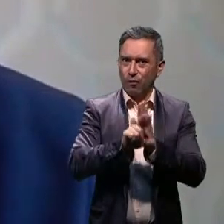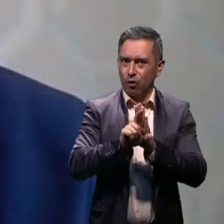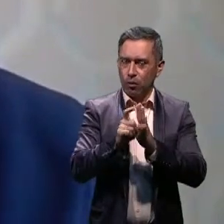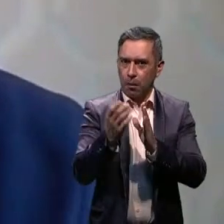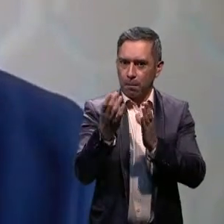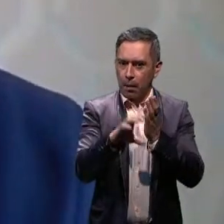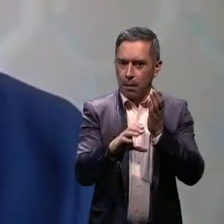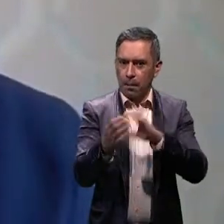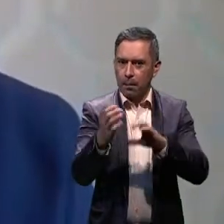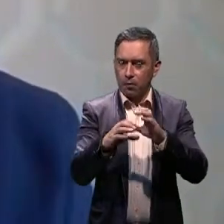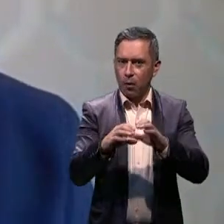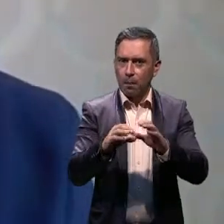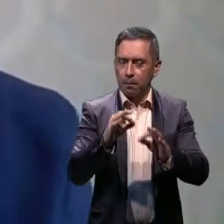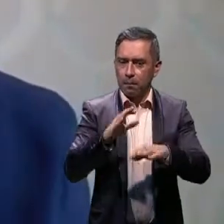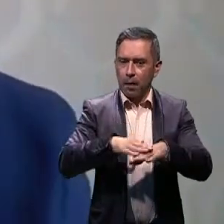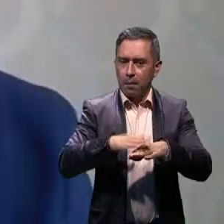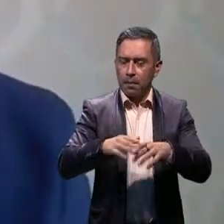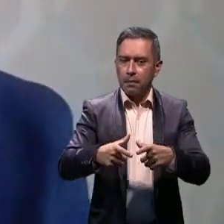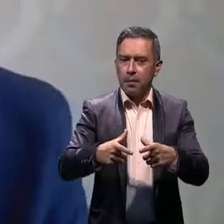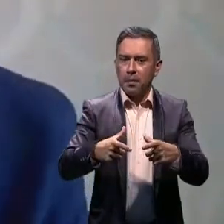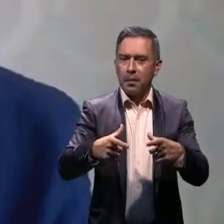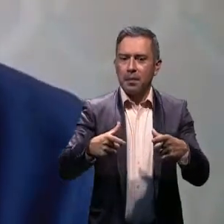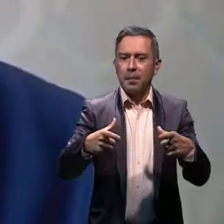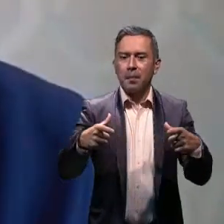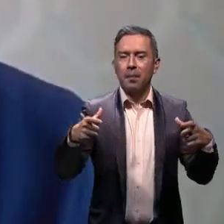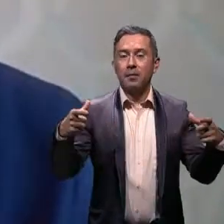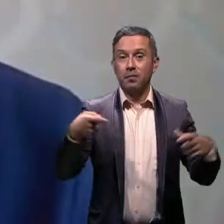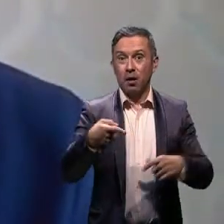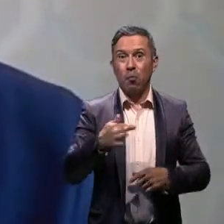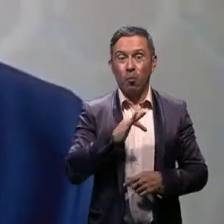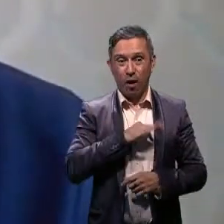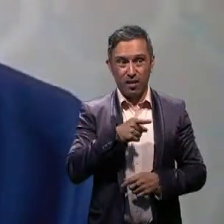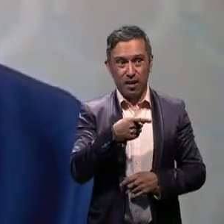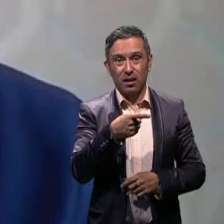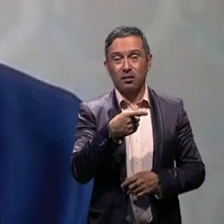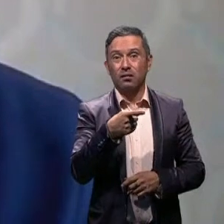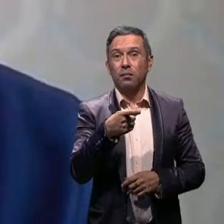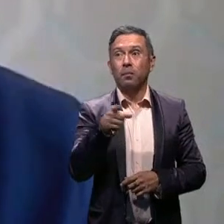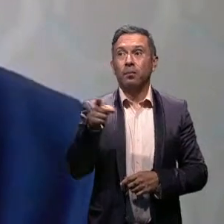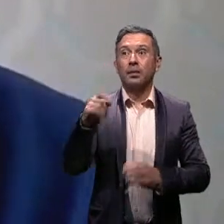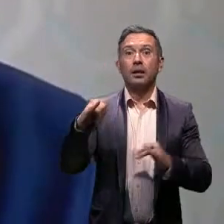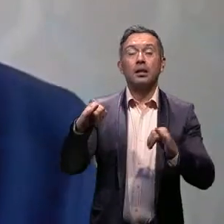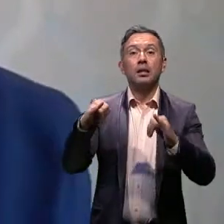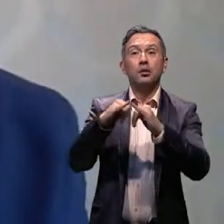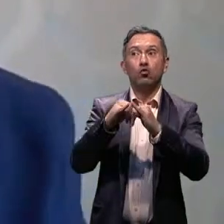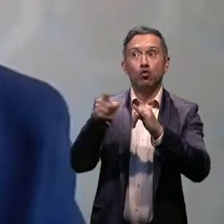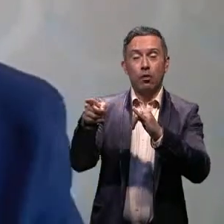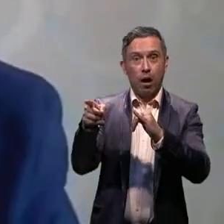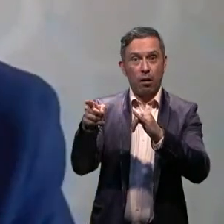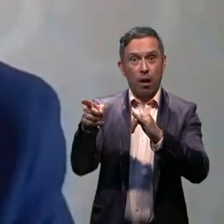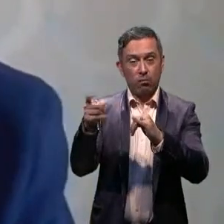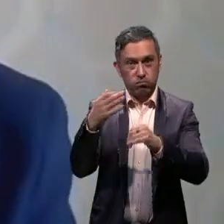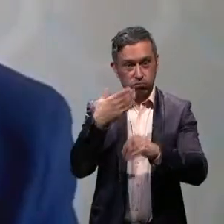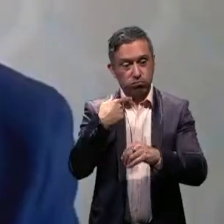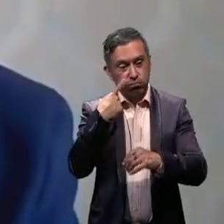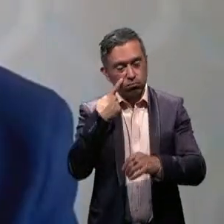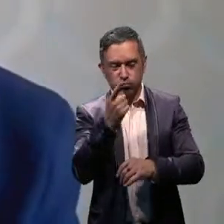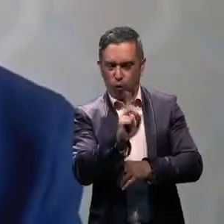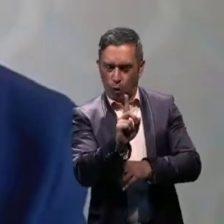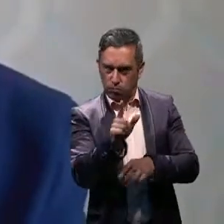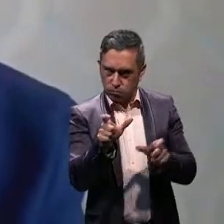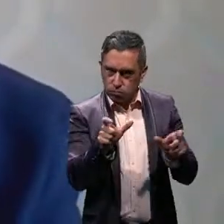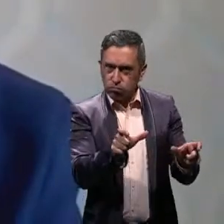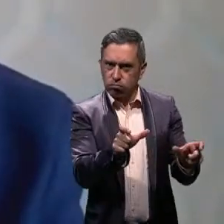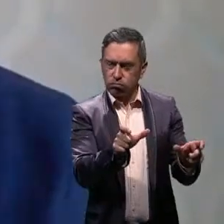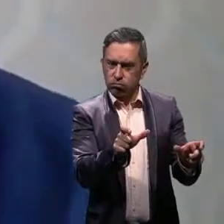complaints that are proliferating in the social media, many times it's very difficult to find an